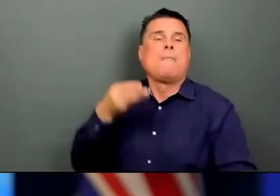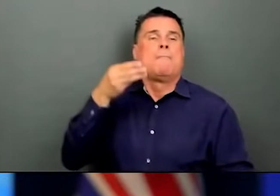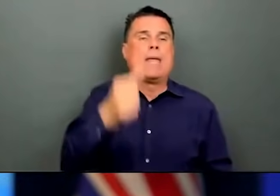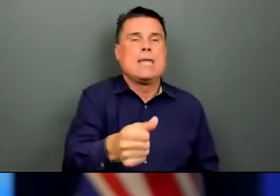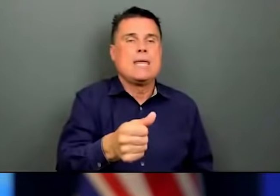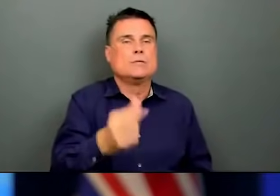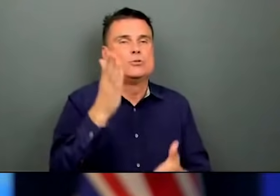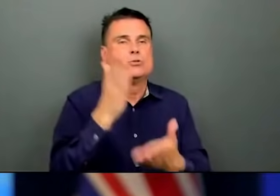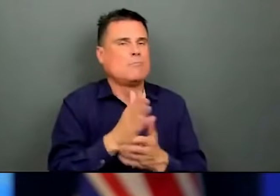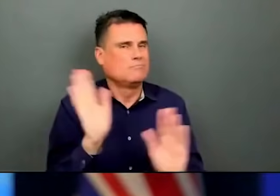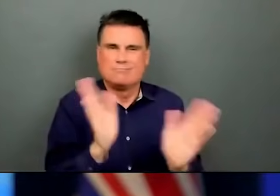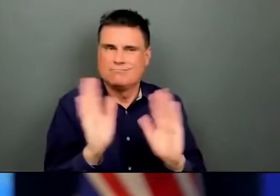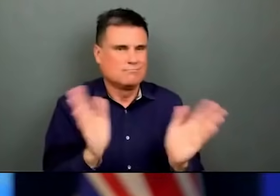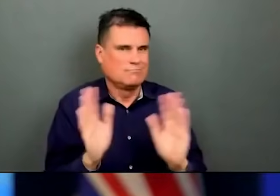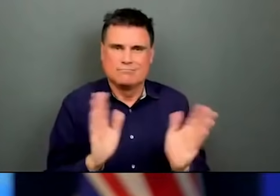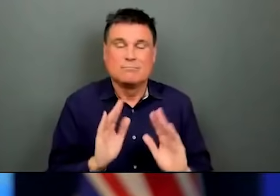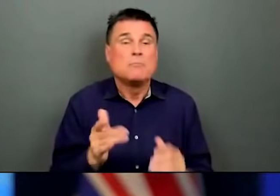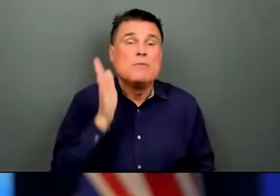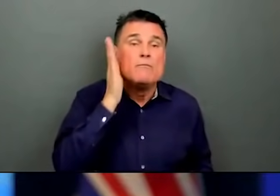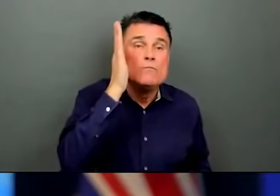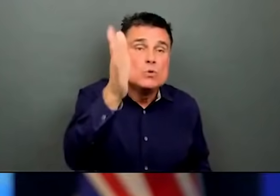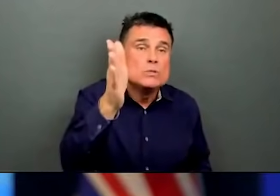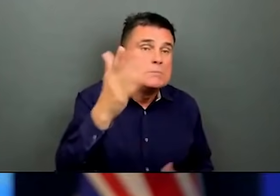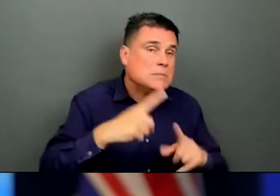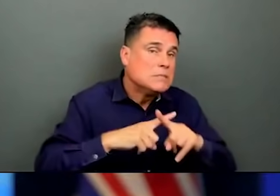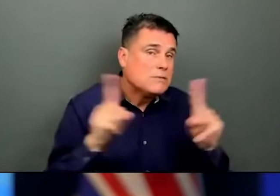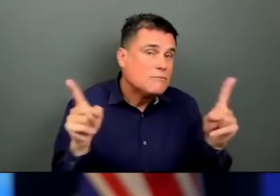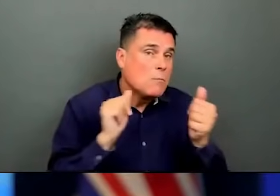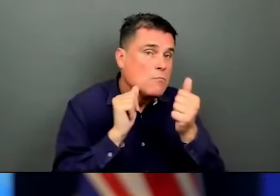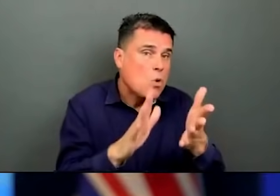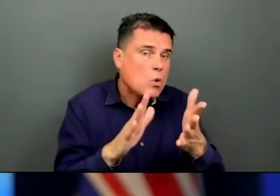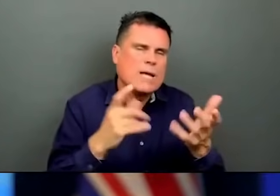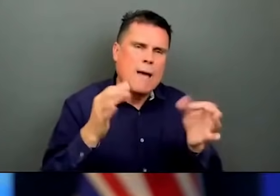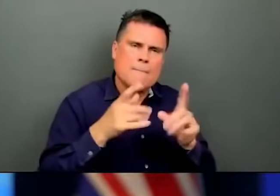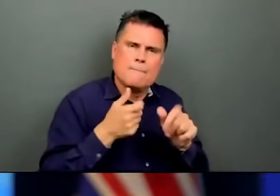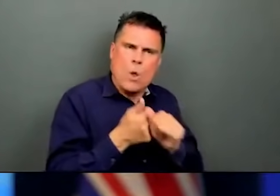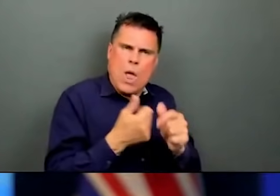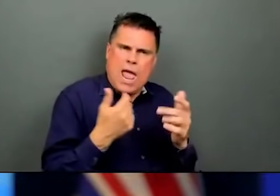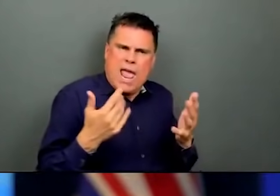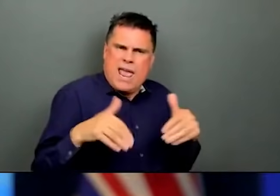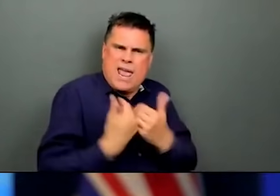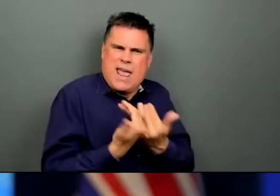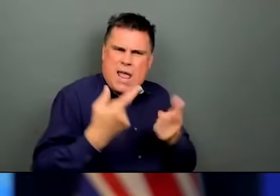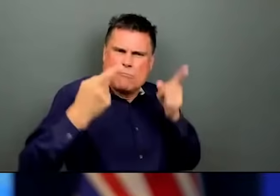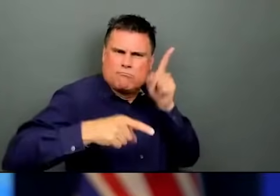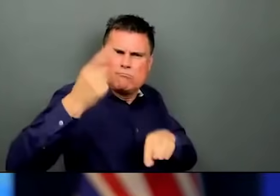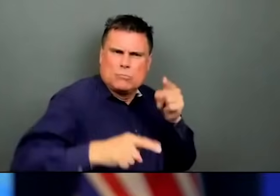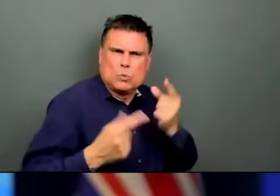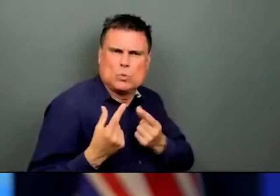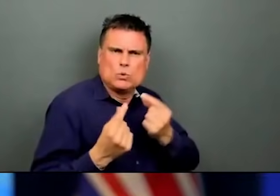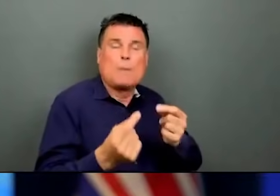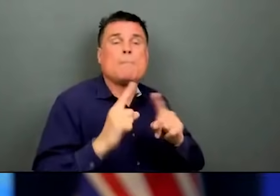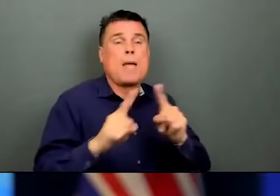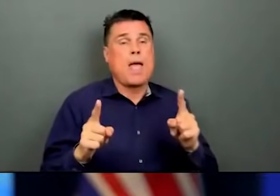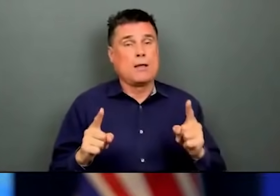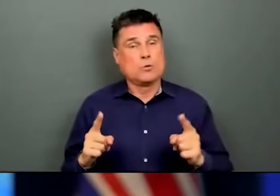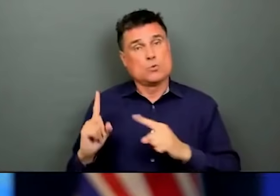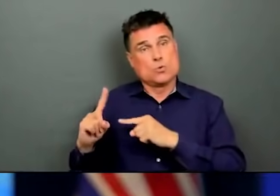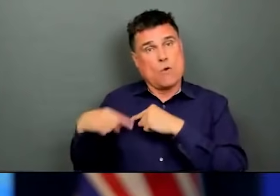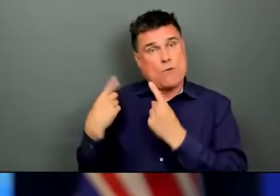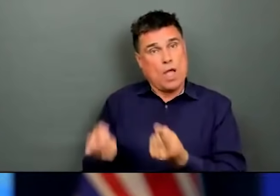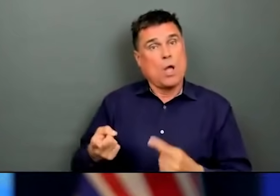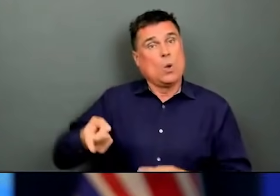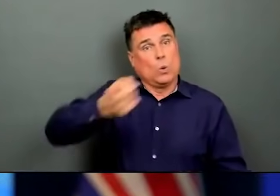believe we've done a pretty good job of putting in place the Declaration on the Rights of Indigenous Peoples. I think we've done a pretty good job of making sure that, that